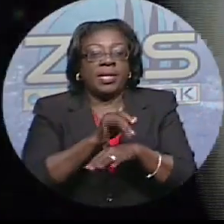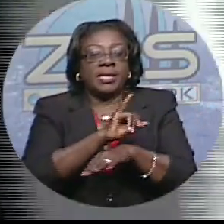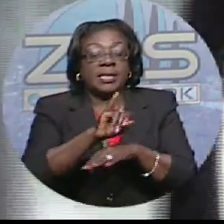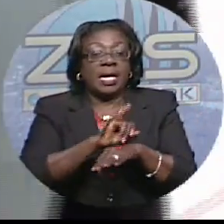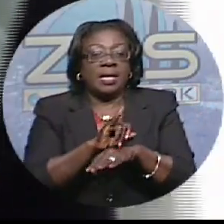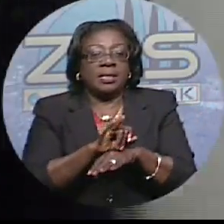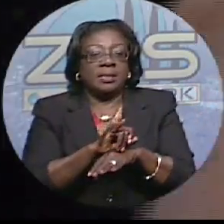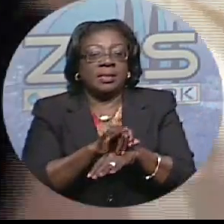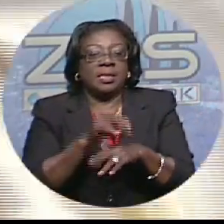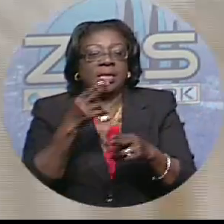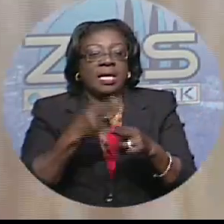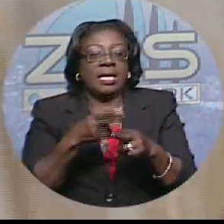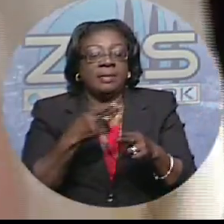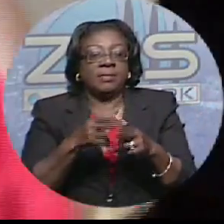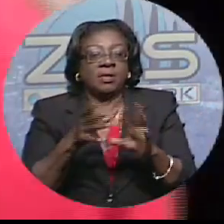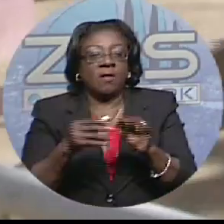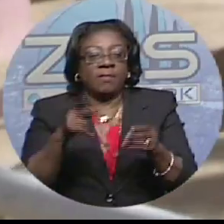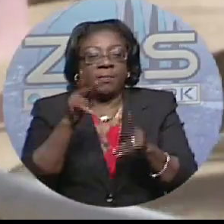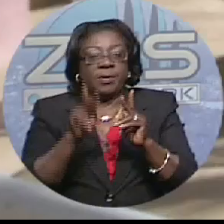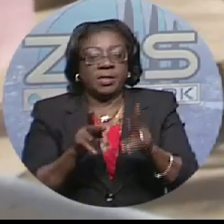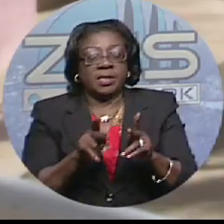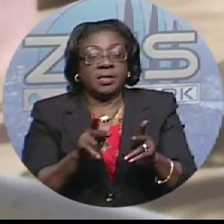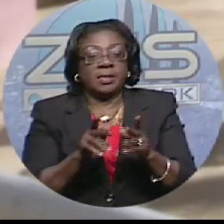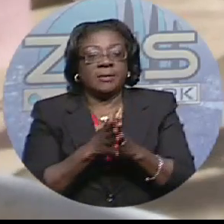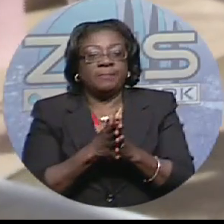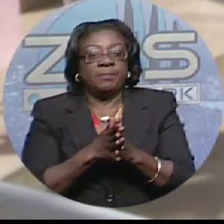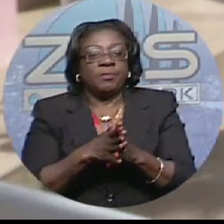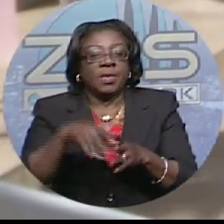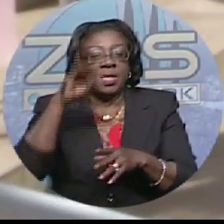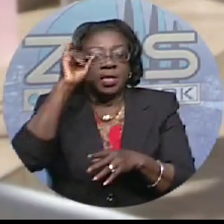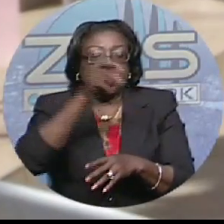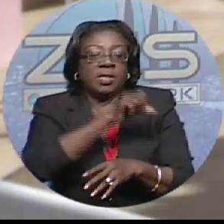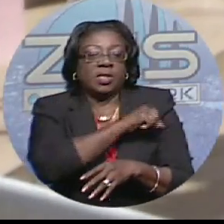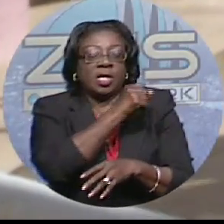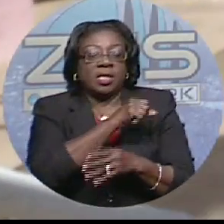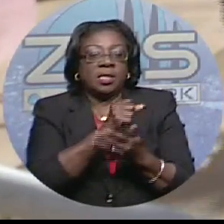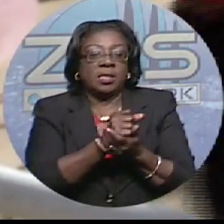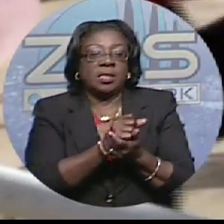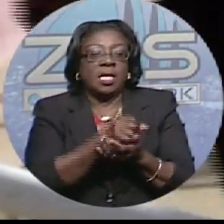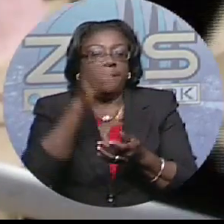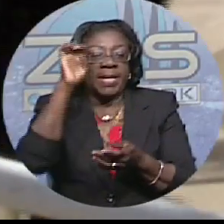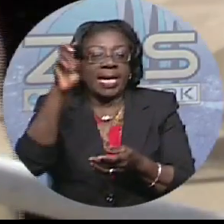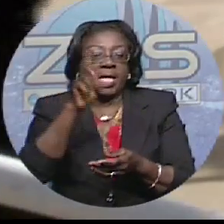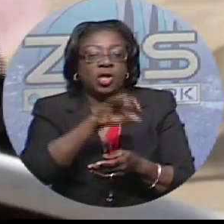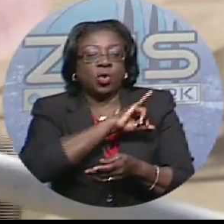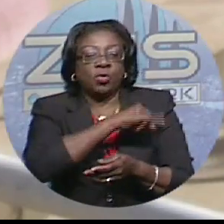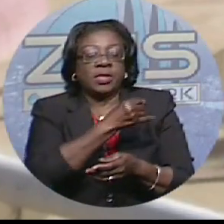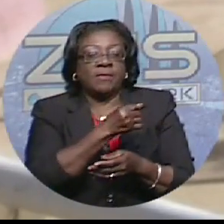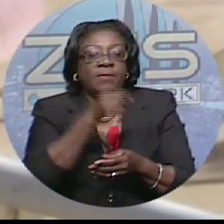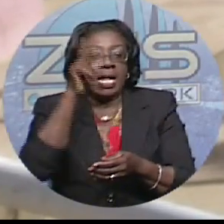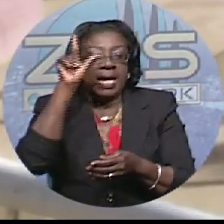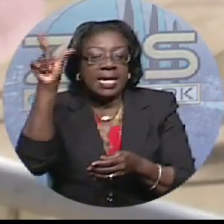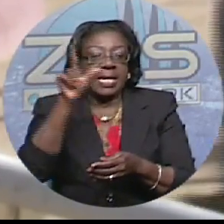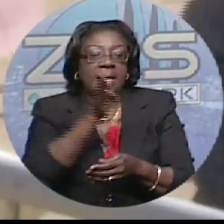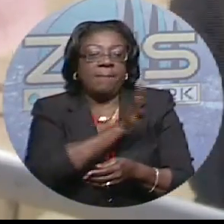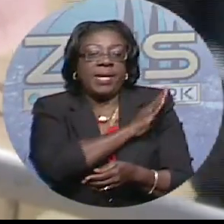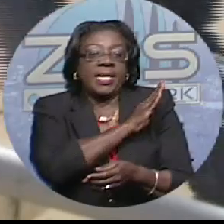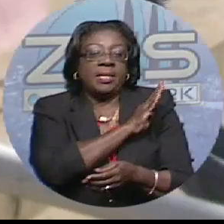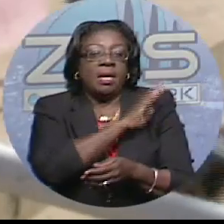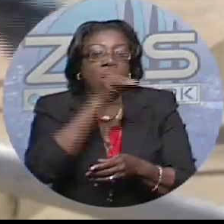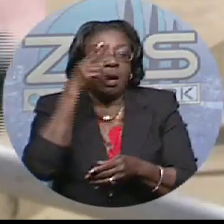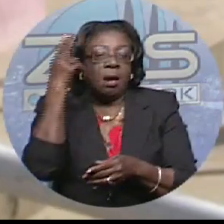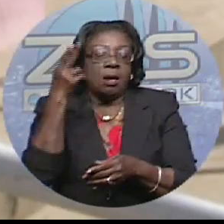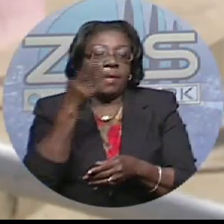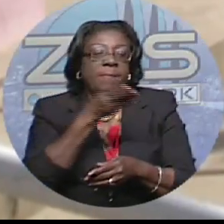Irvin Moxie, Francis Johnson, Derek Cox, Jarrell Sanders, Miguel Joseph, Lincoln Bain, Herbert